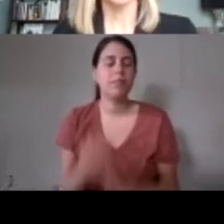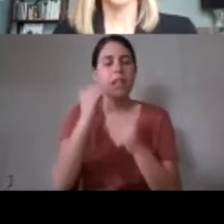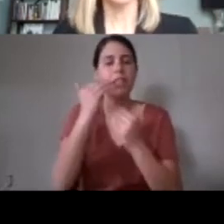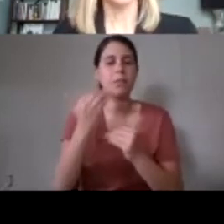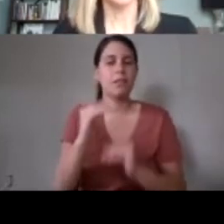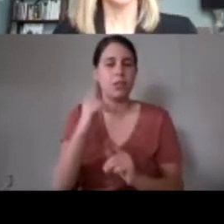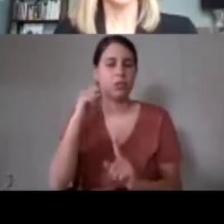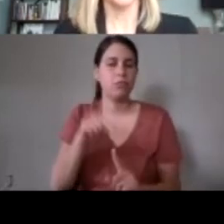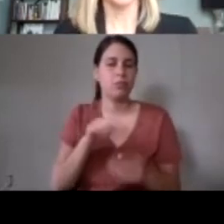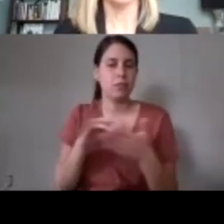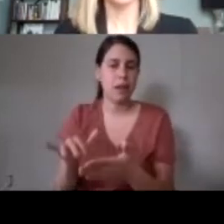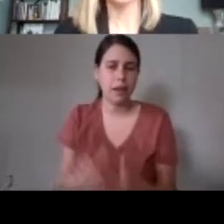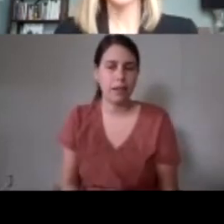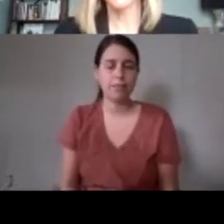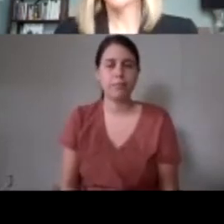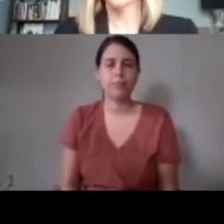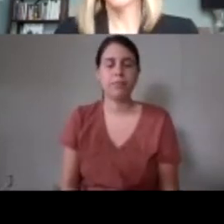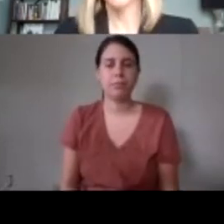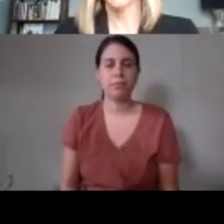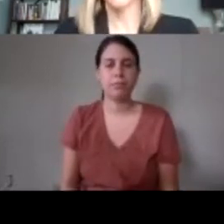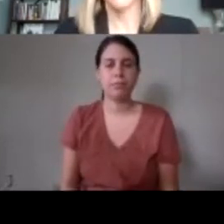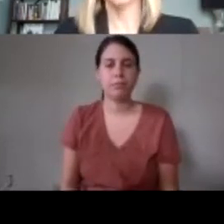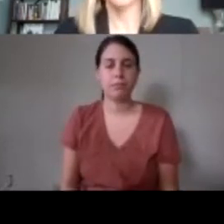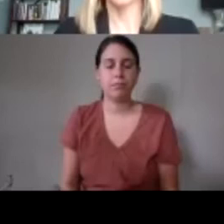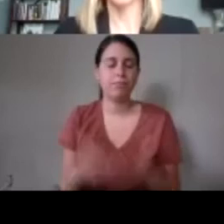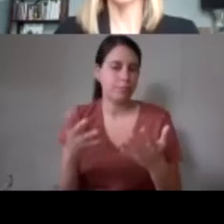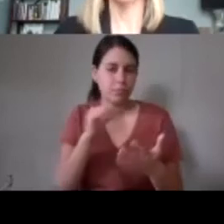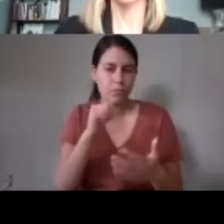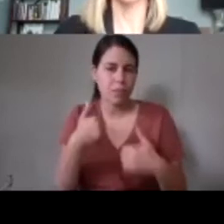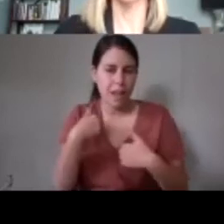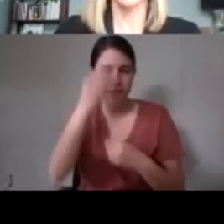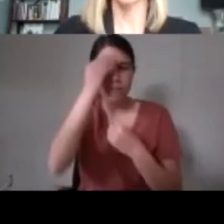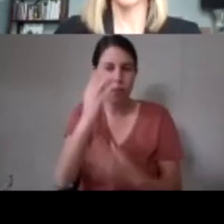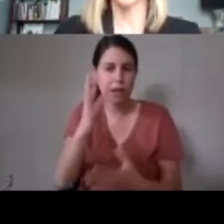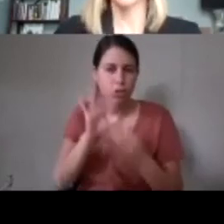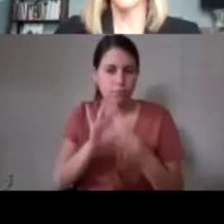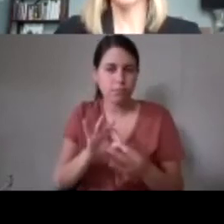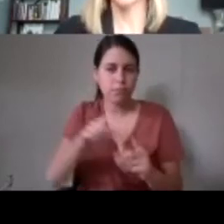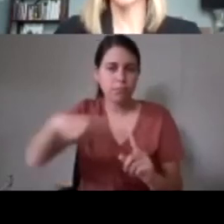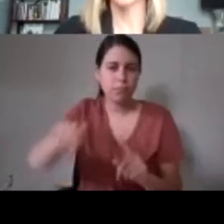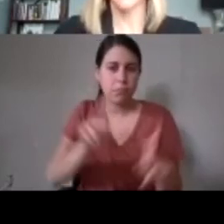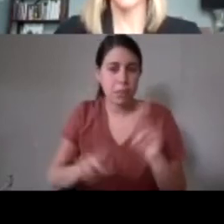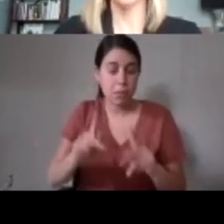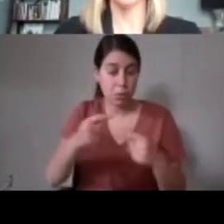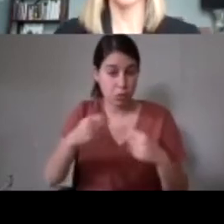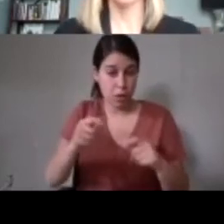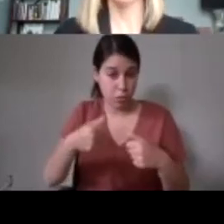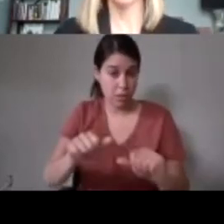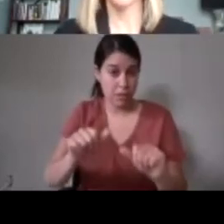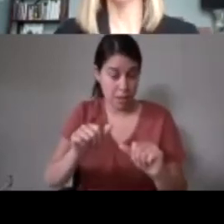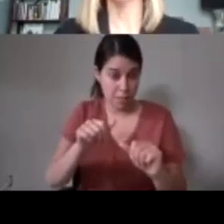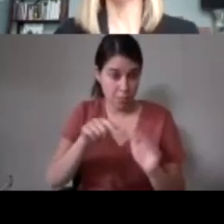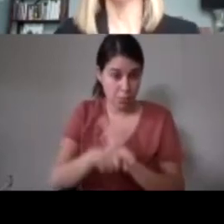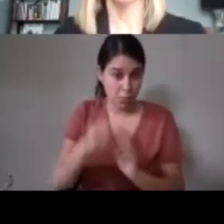Limitations of some of this. So we didn't have information on whether these individuals had tried to attempt suicide or